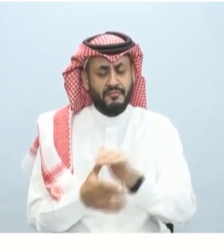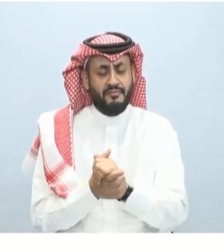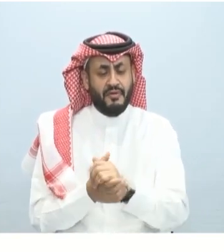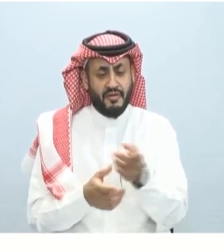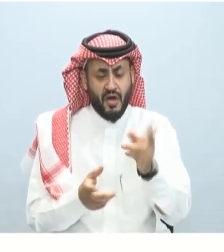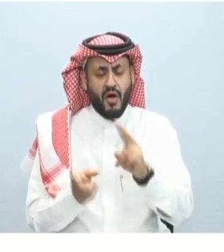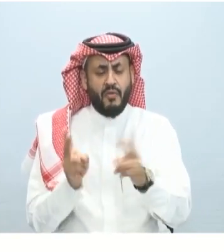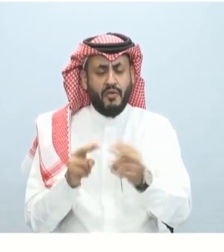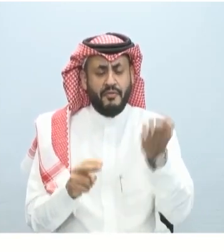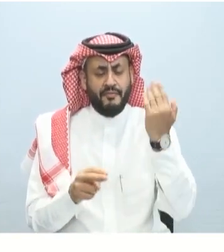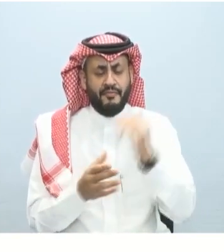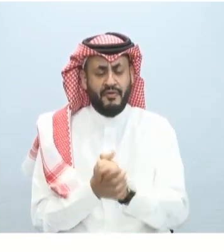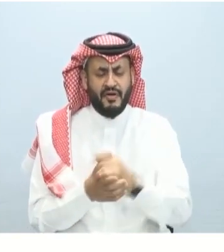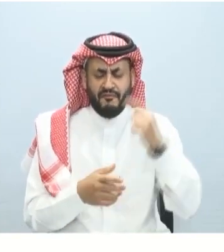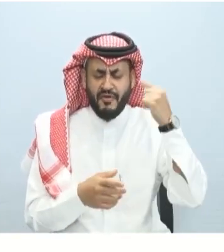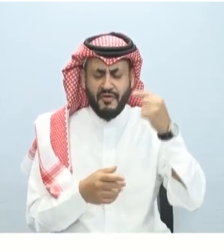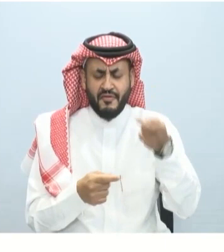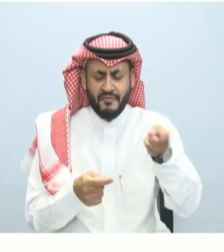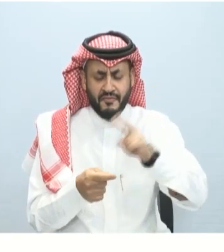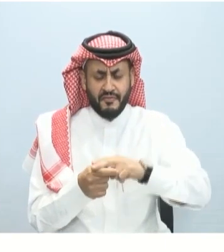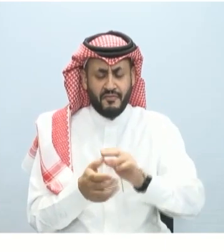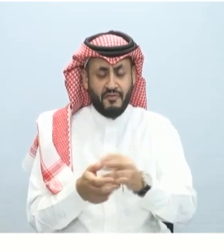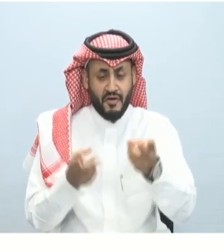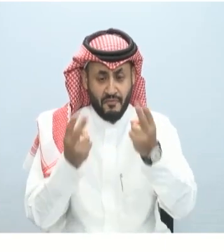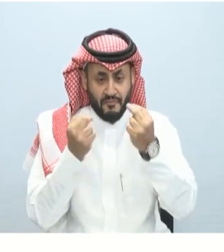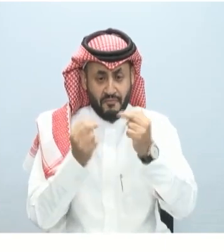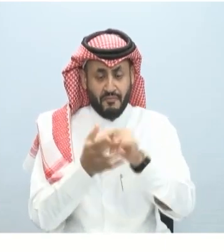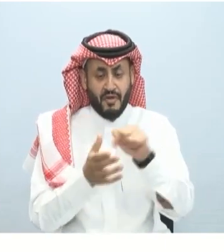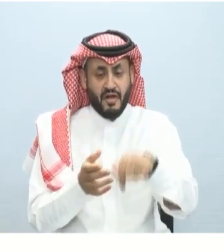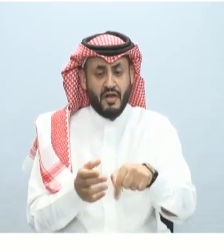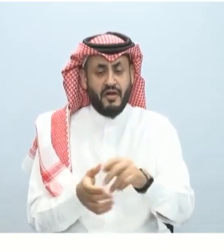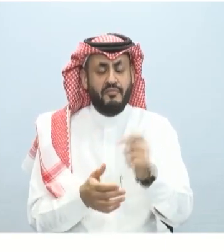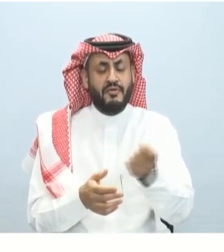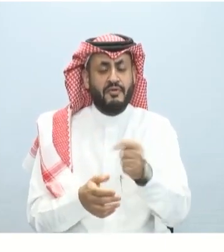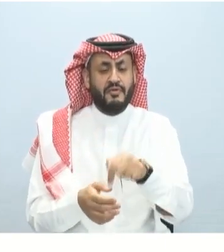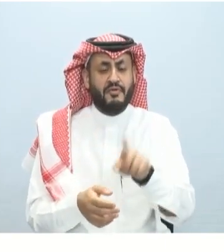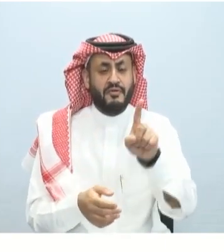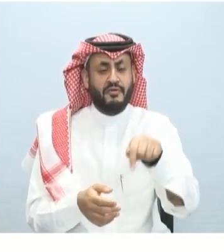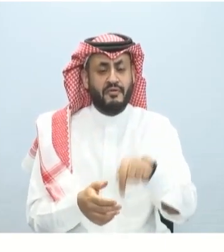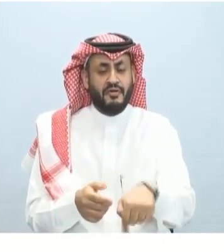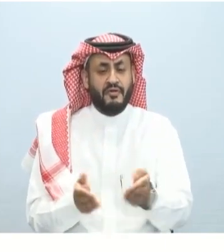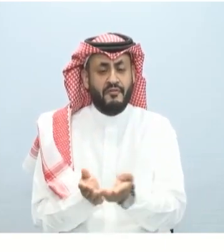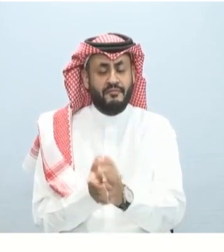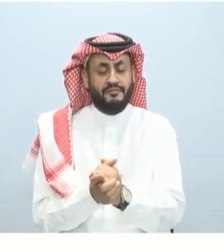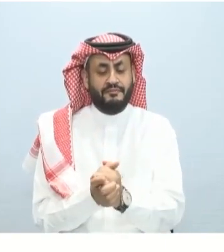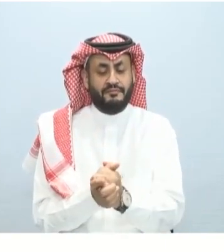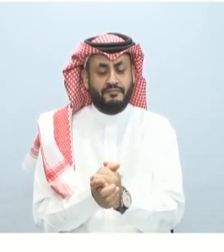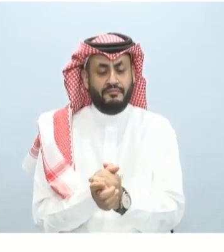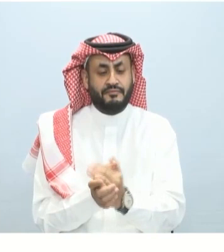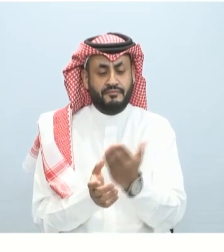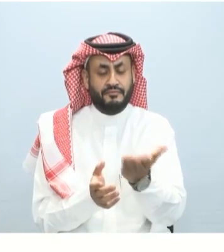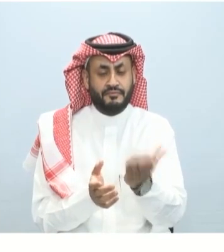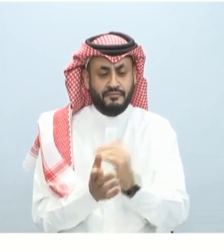discuss before, but just to refresh your memories and prepare for what we are going to write today, inshallah, in our lesson. So we have